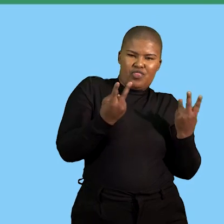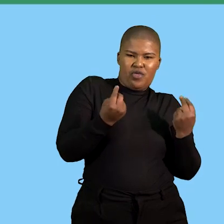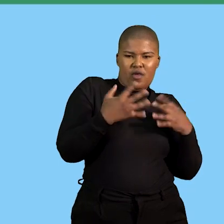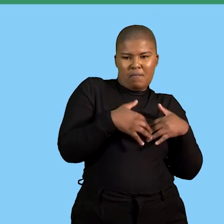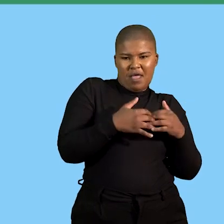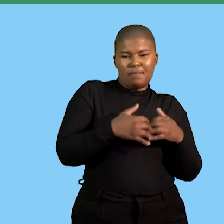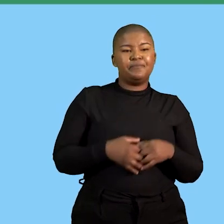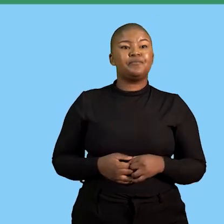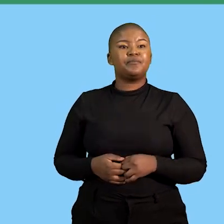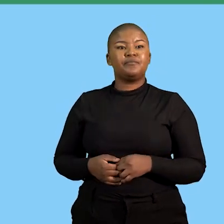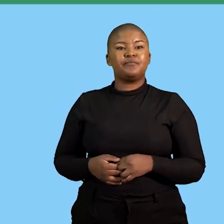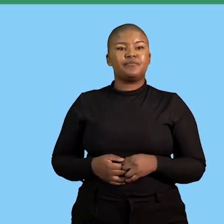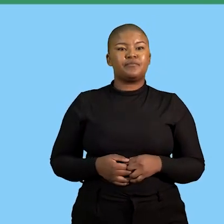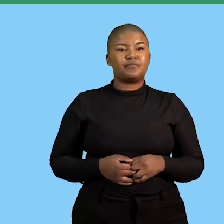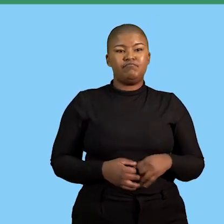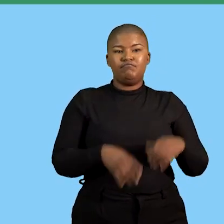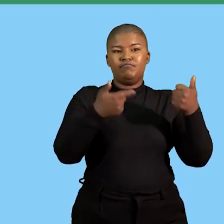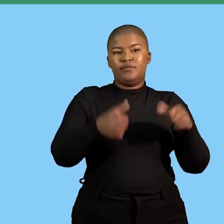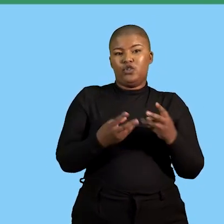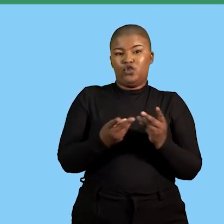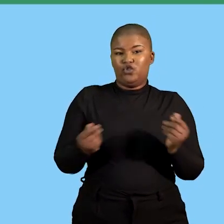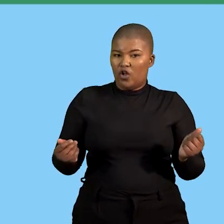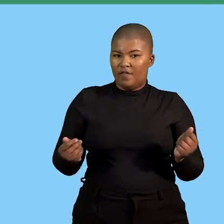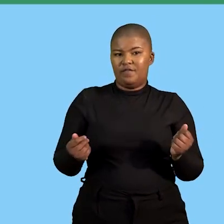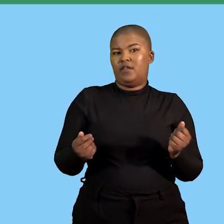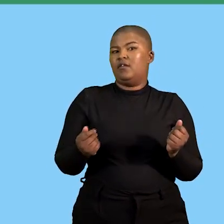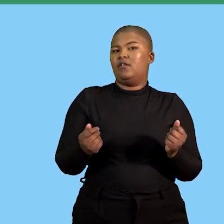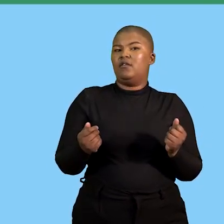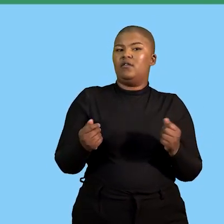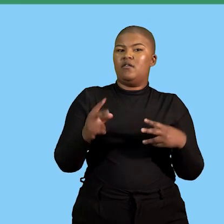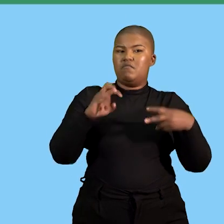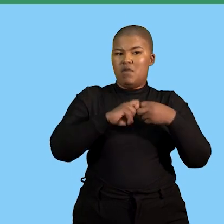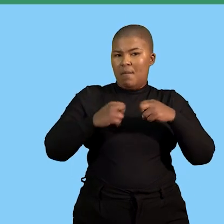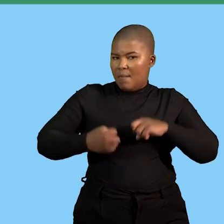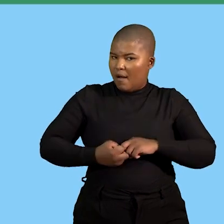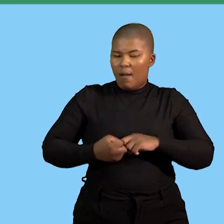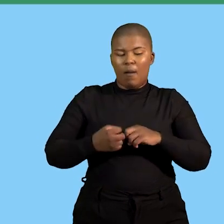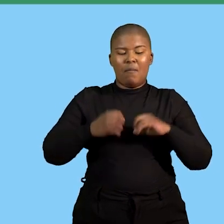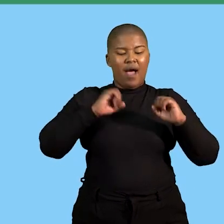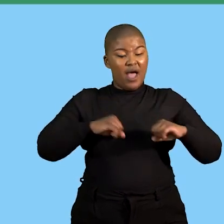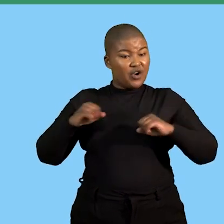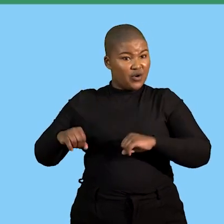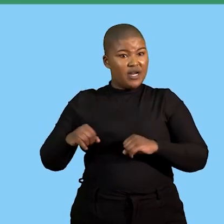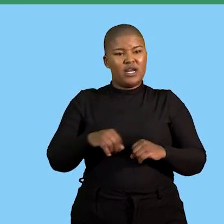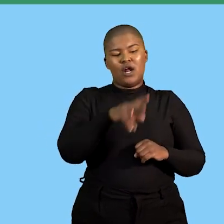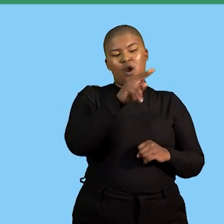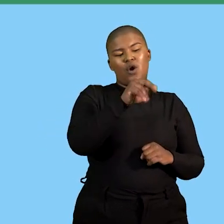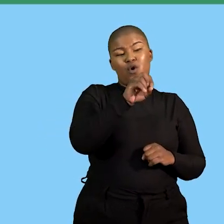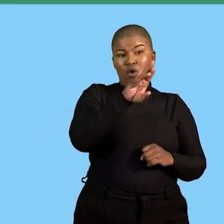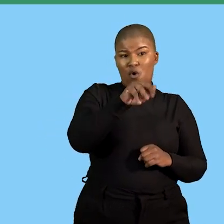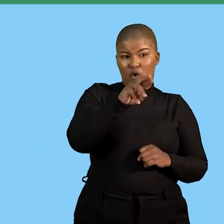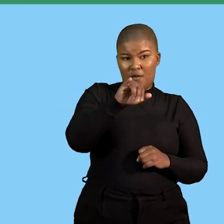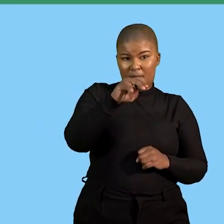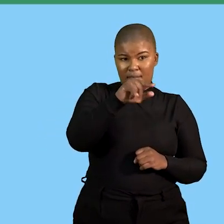team is still new. And then we have norming or settling or reconciliation, where team members would be coming into an agreement or would be